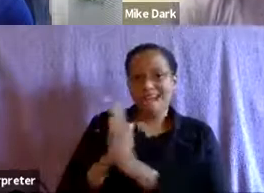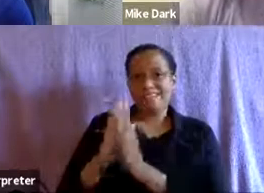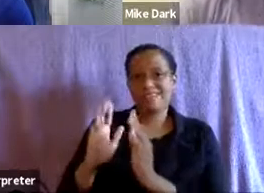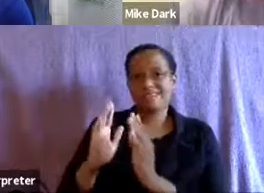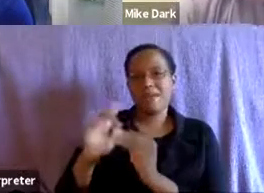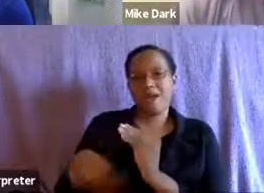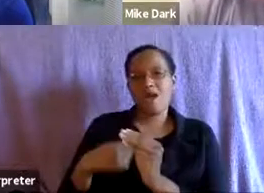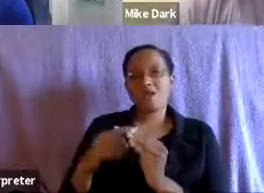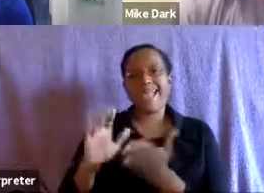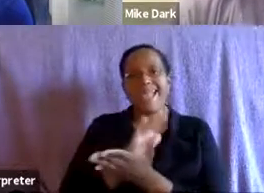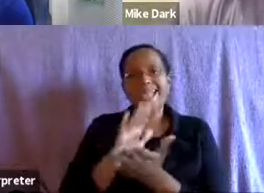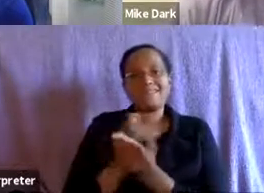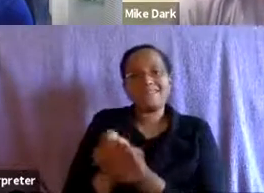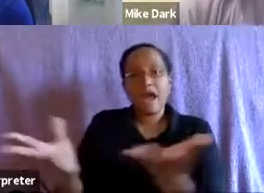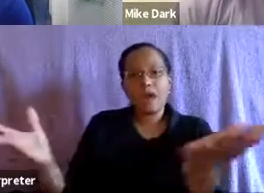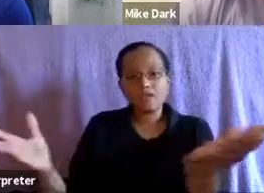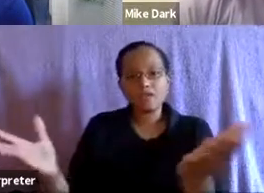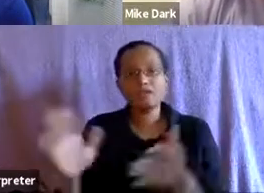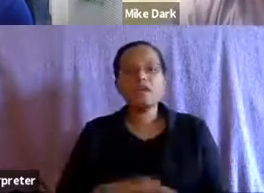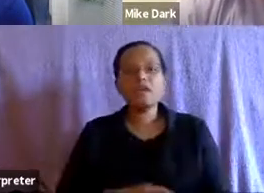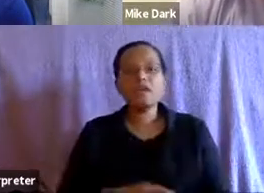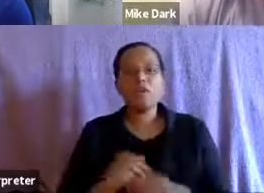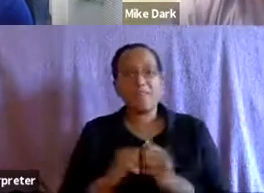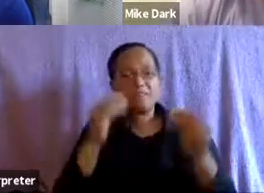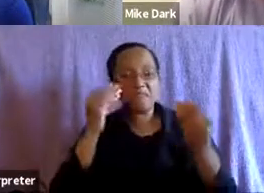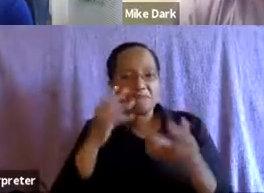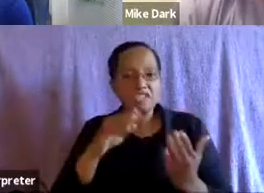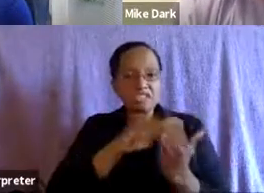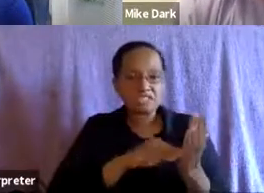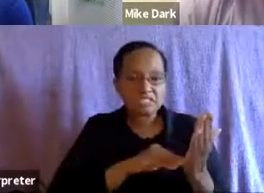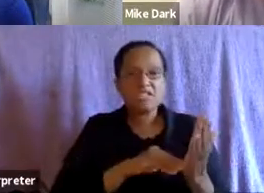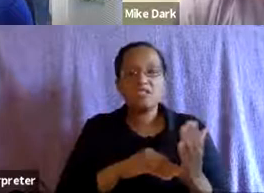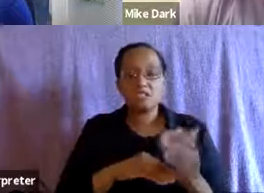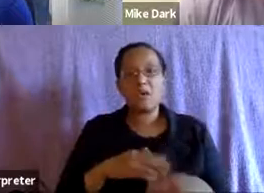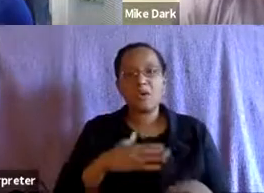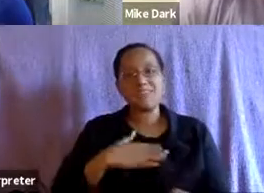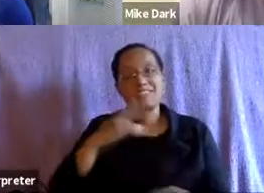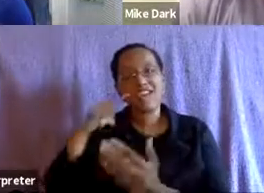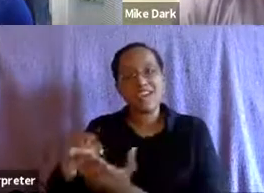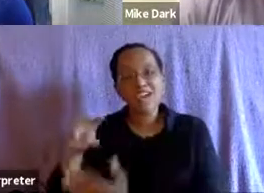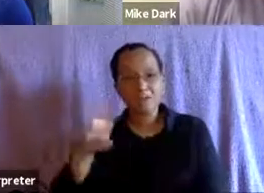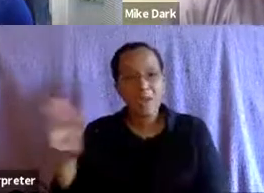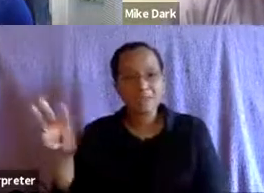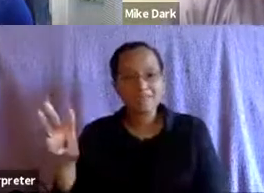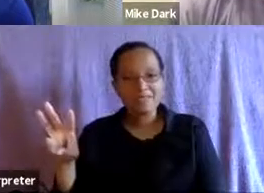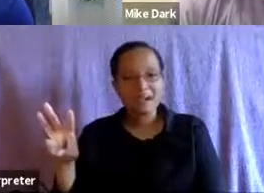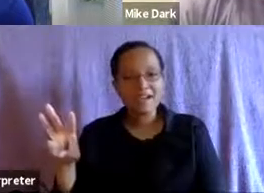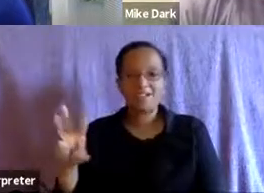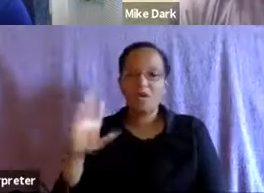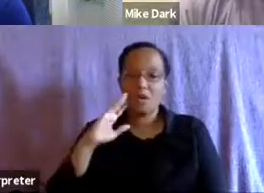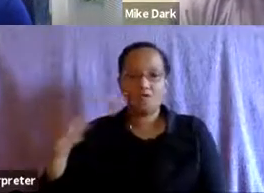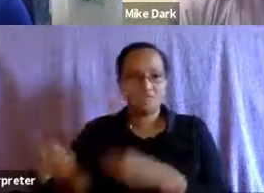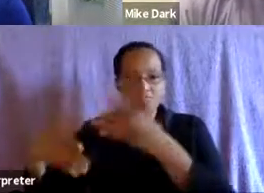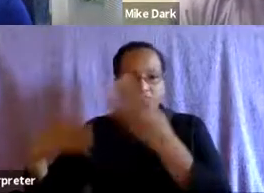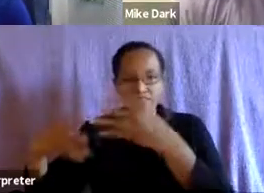one of us afterwards, sorry, I'm volunteering the panelists. I will be the person responsible for Why don't they email EAP's